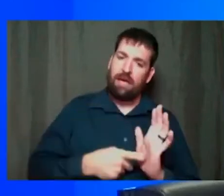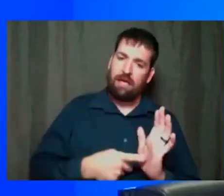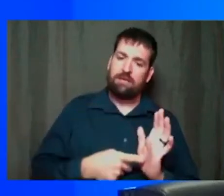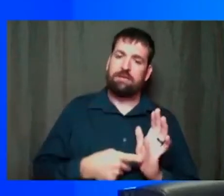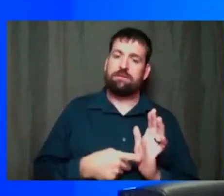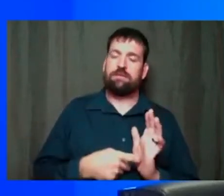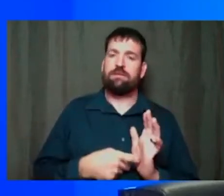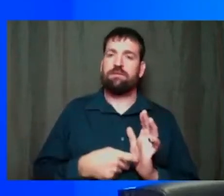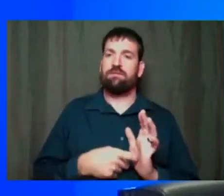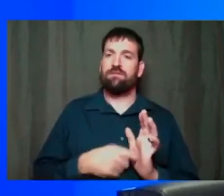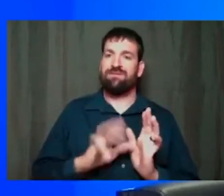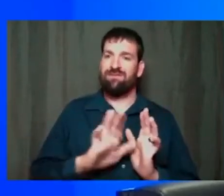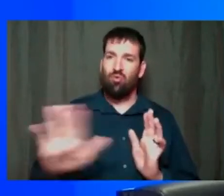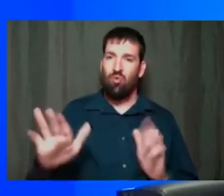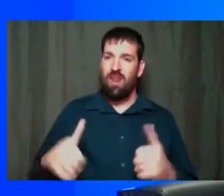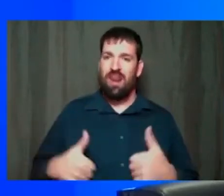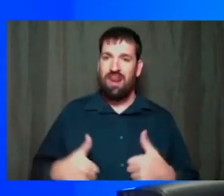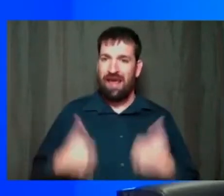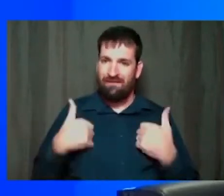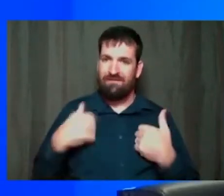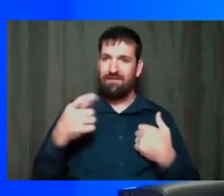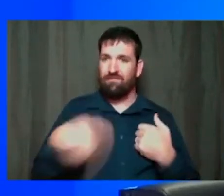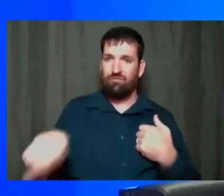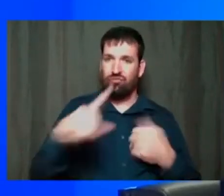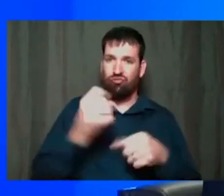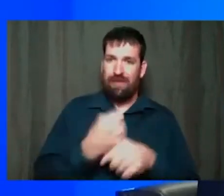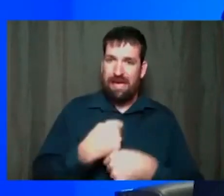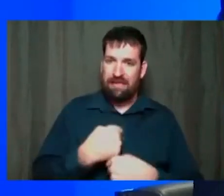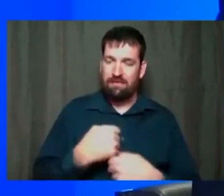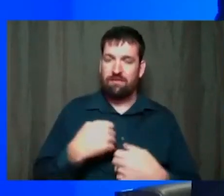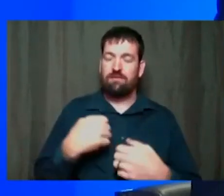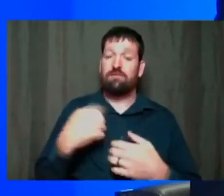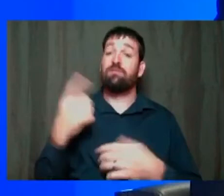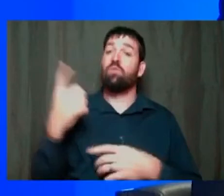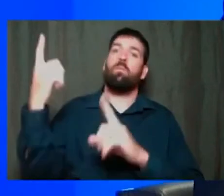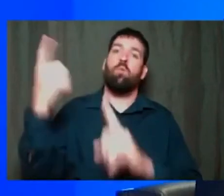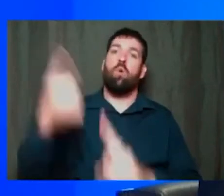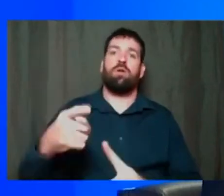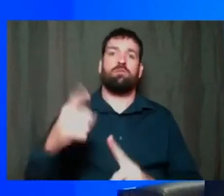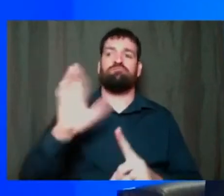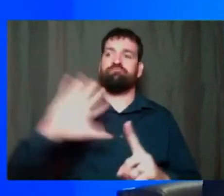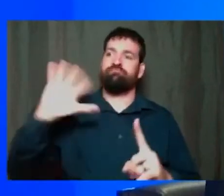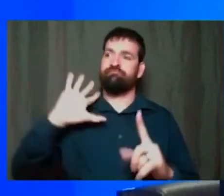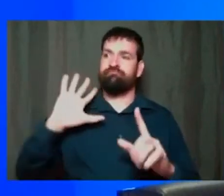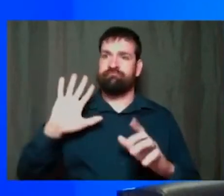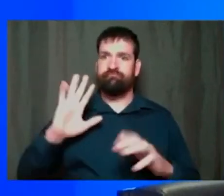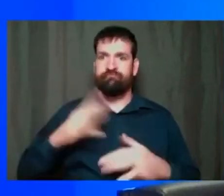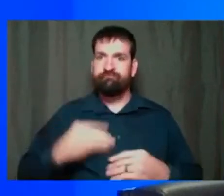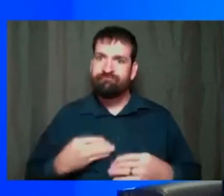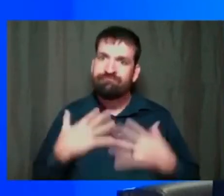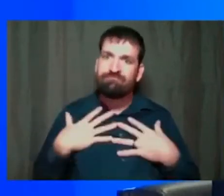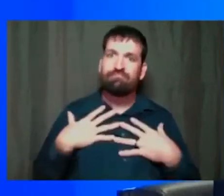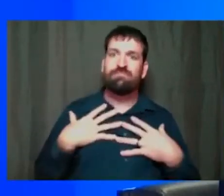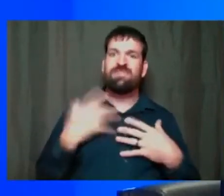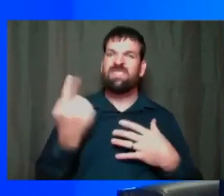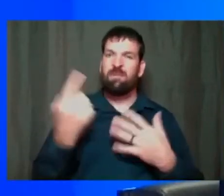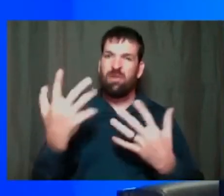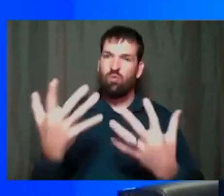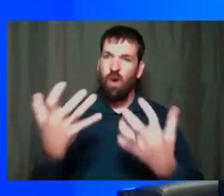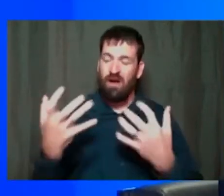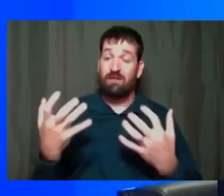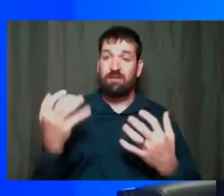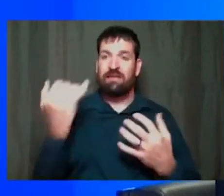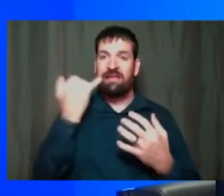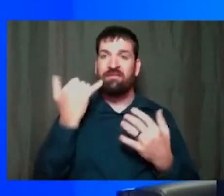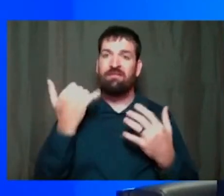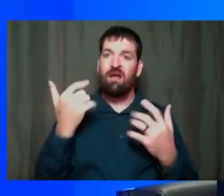created for yourself. There was a point in time where it was enriching, it was something that you wanted, and if that started to wane, it's